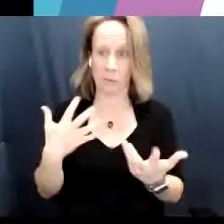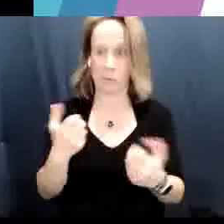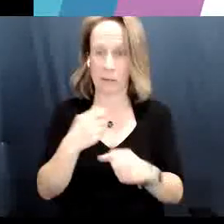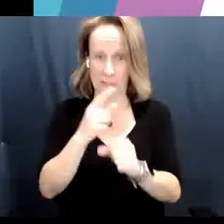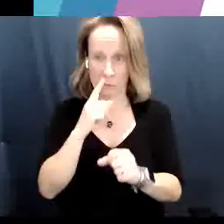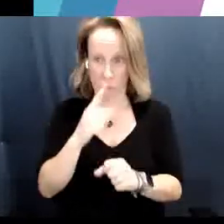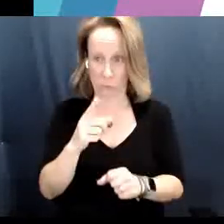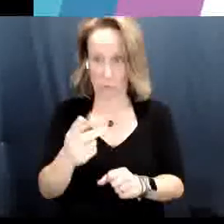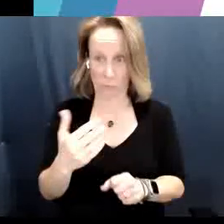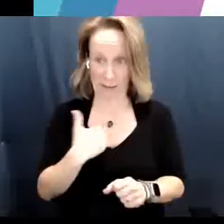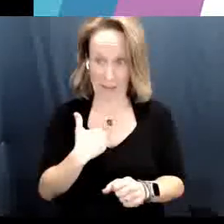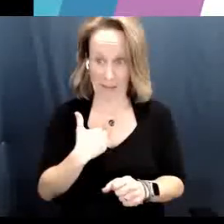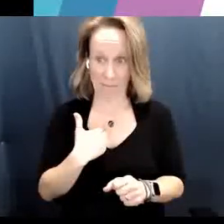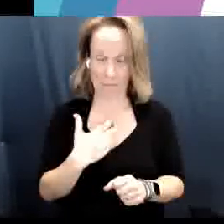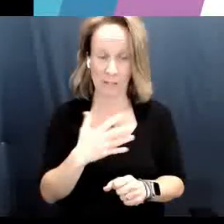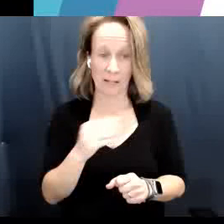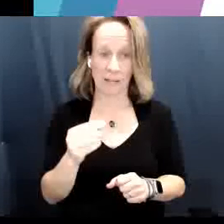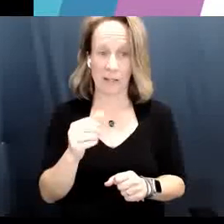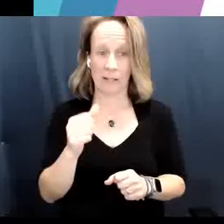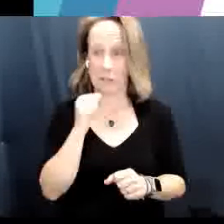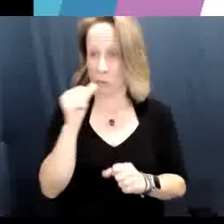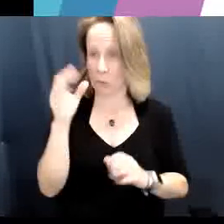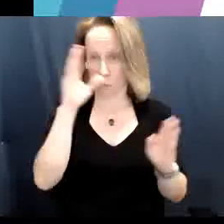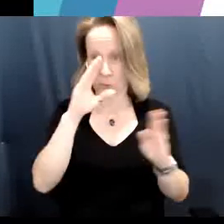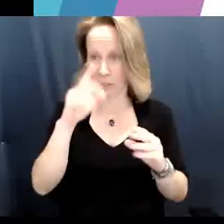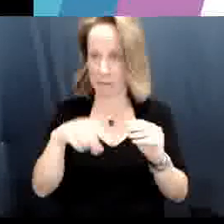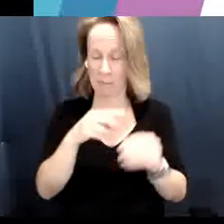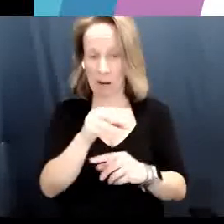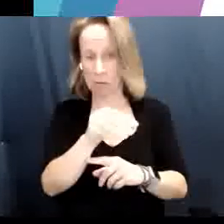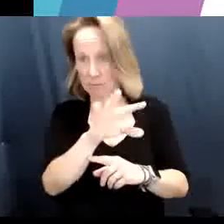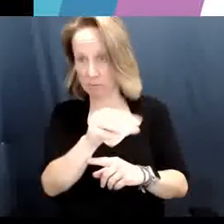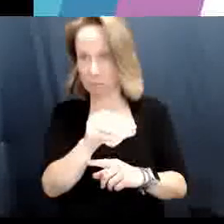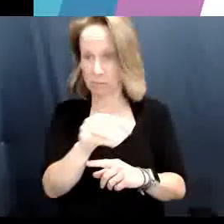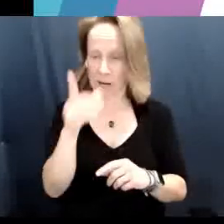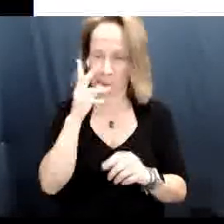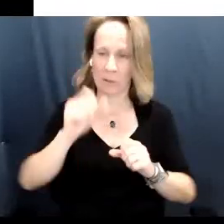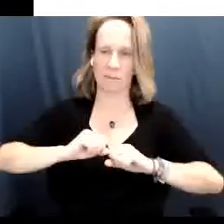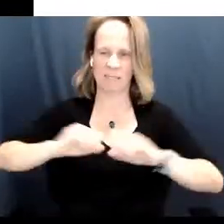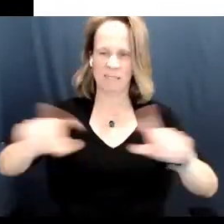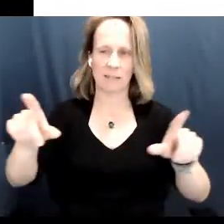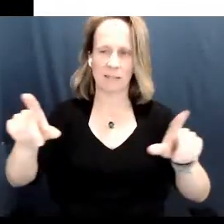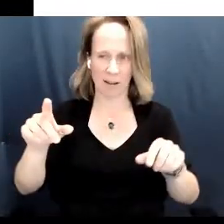and don't worry about taking a picture of it now. You all will get a copy of the slides.